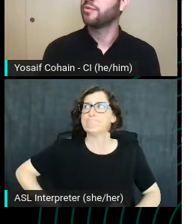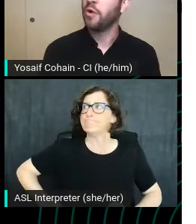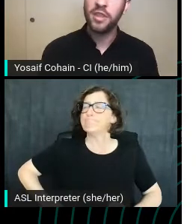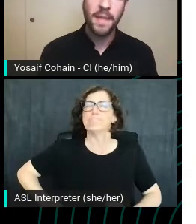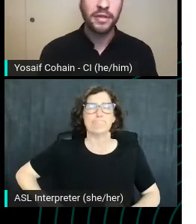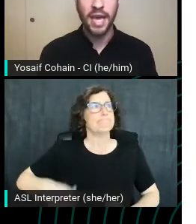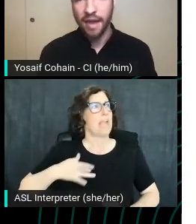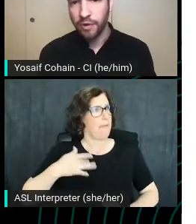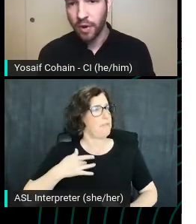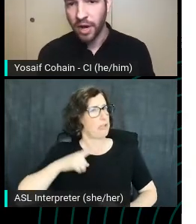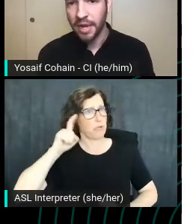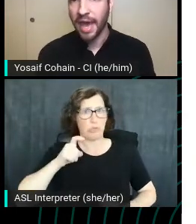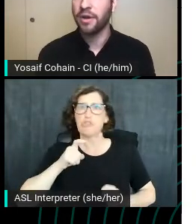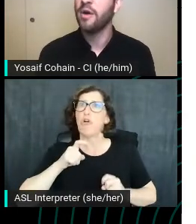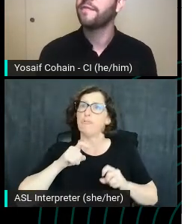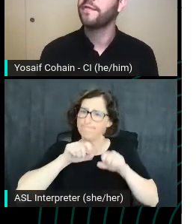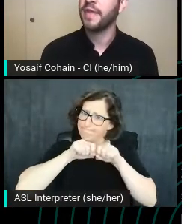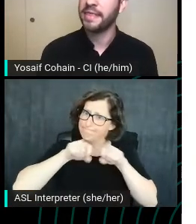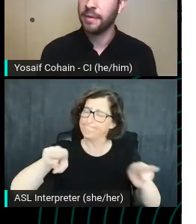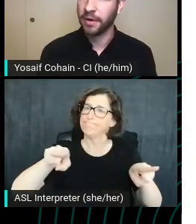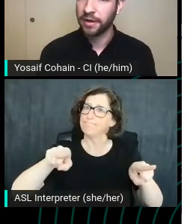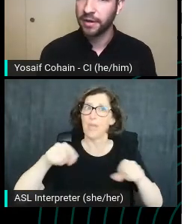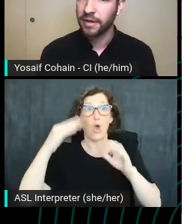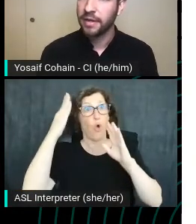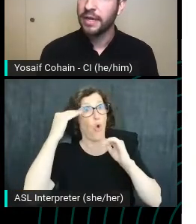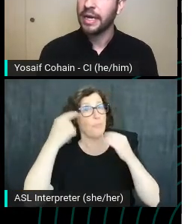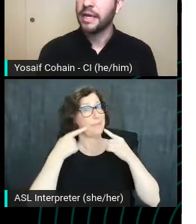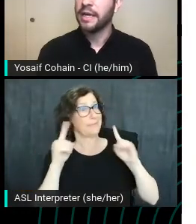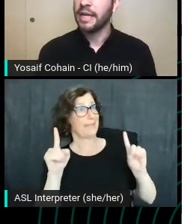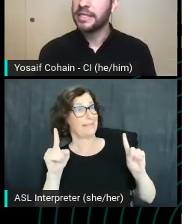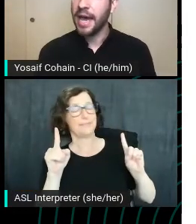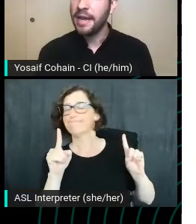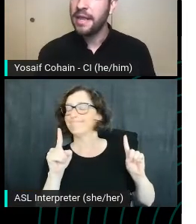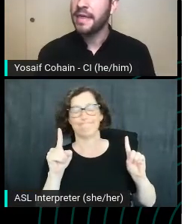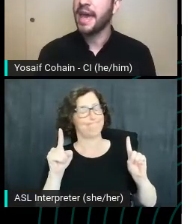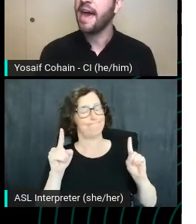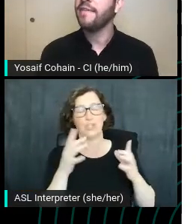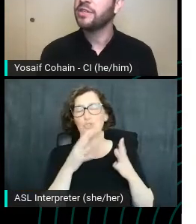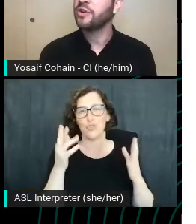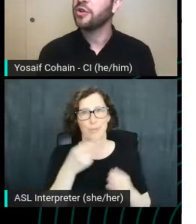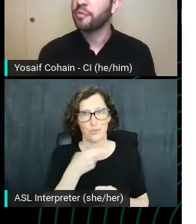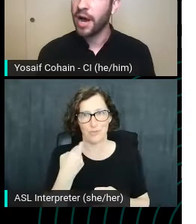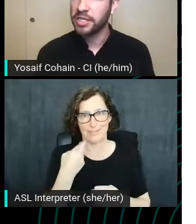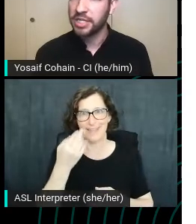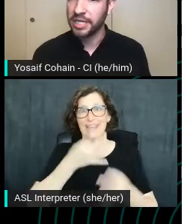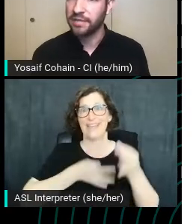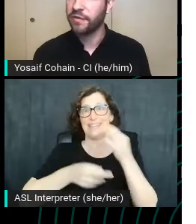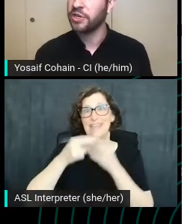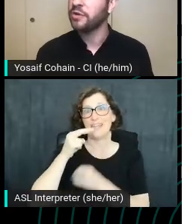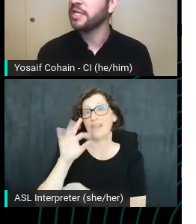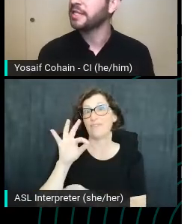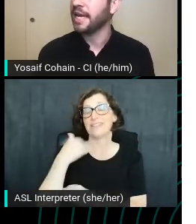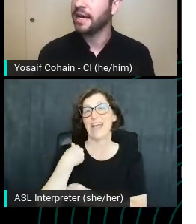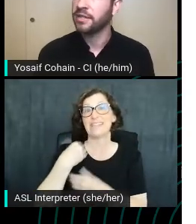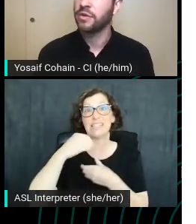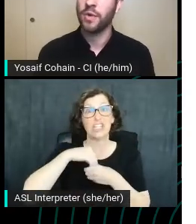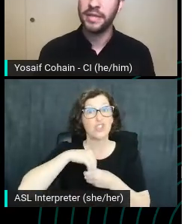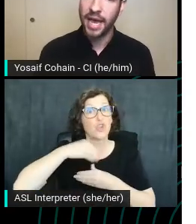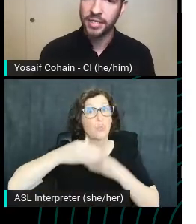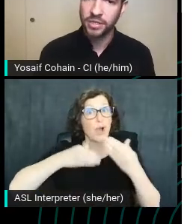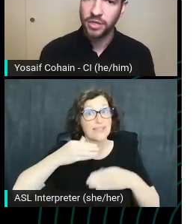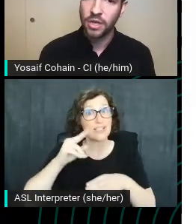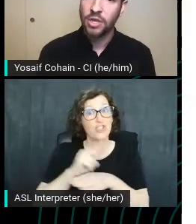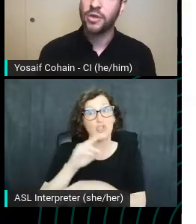and just roll them out to everyone and hope that they work. Instead, they have internal processes for using data to